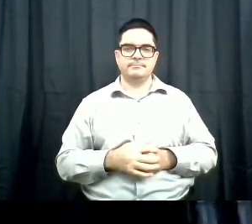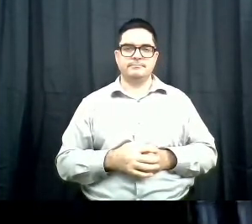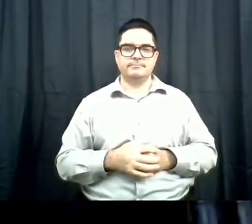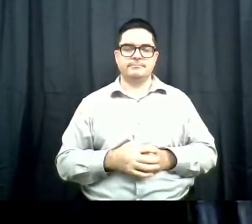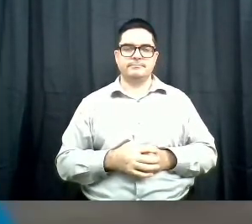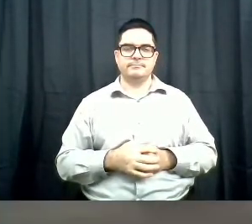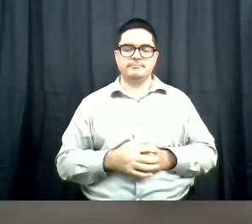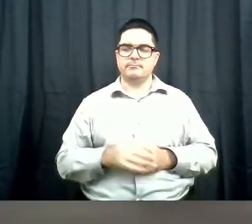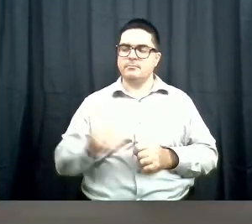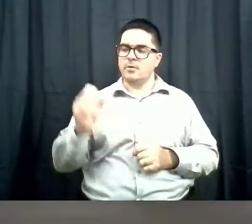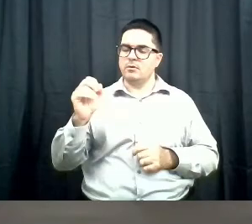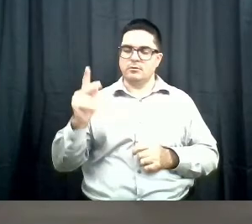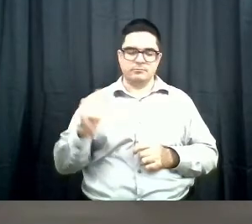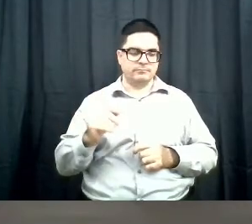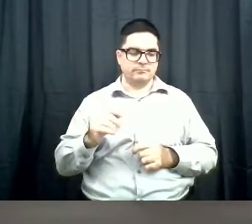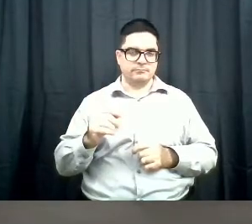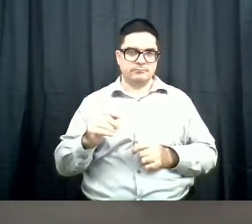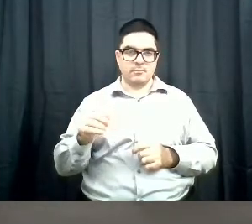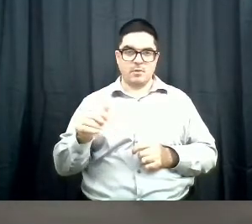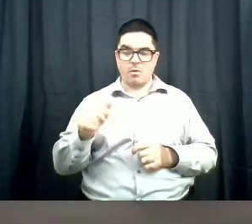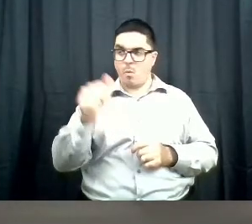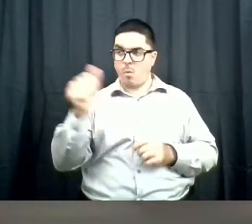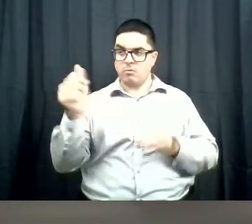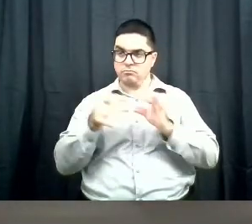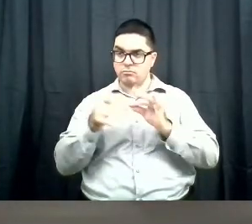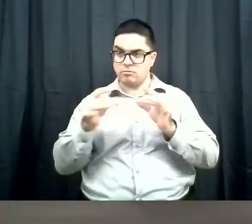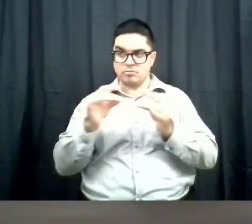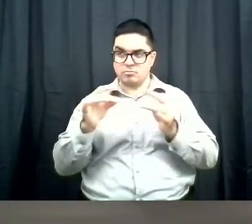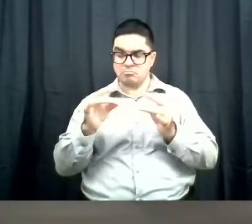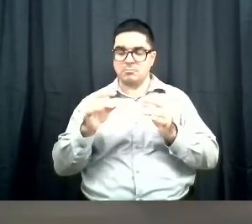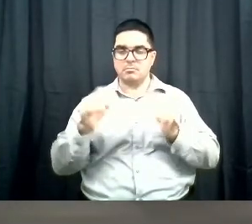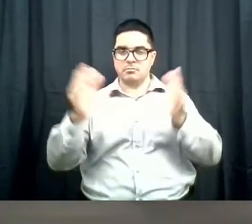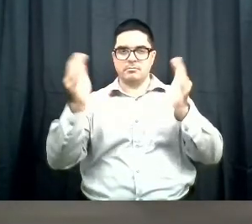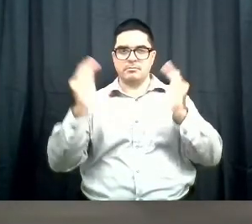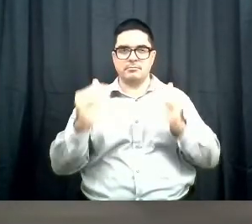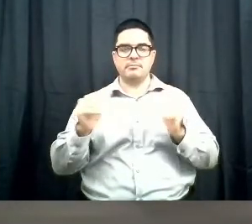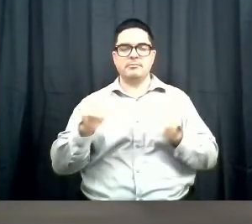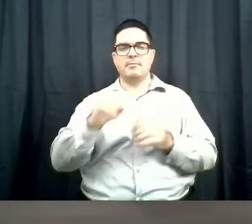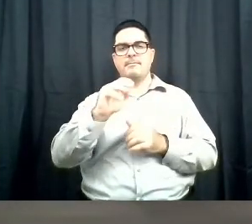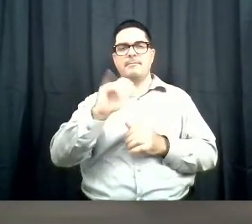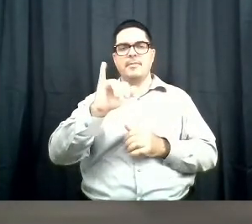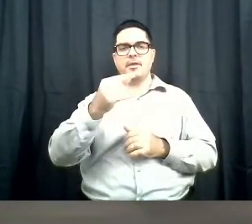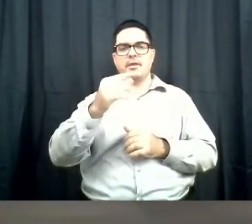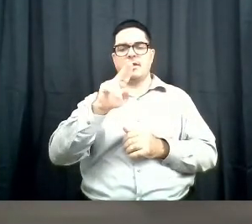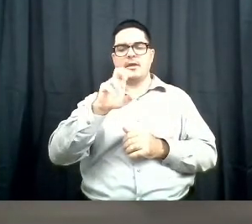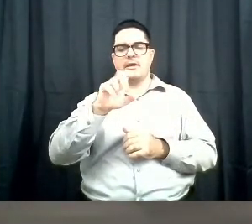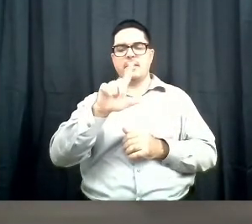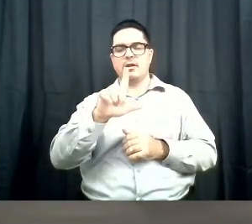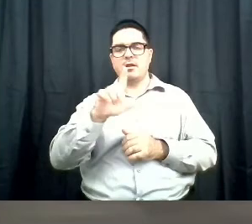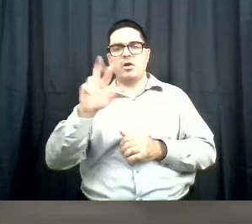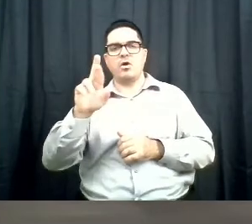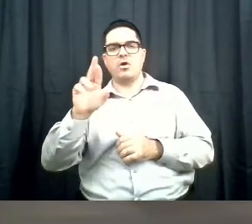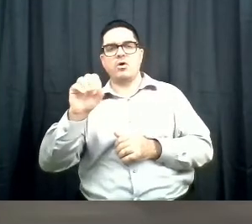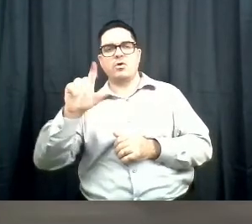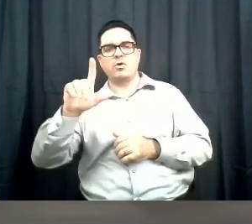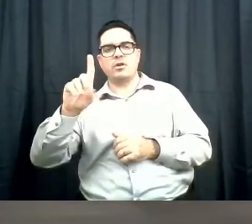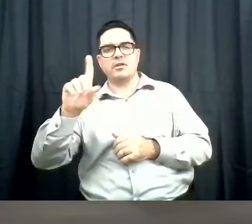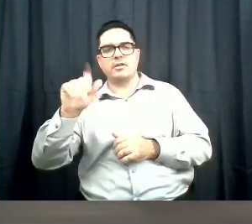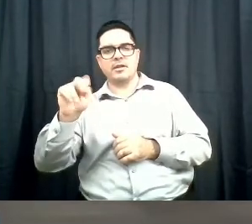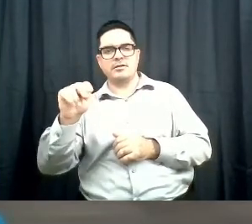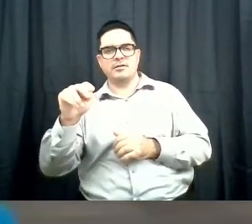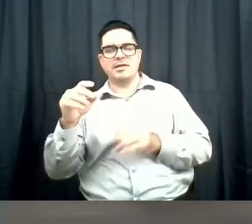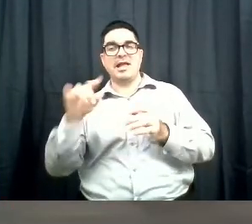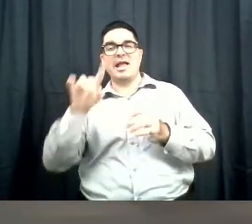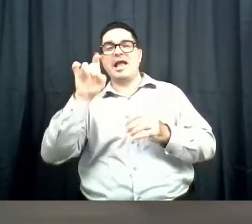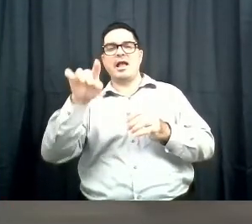Okay, if there's no other comments, we'll move on to the next question. Miguel Roldan Ruiz. And this is more of a statement, I think, to the